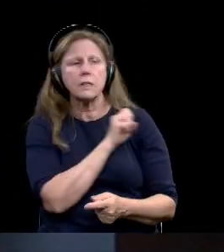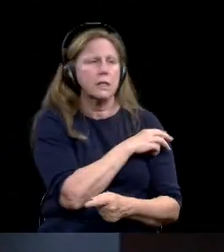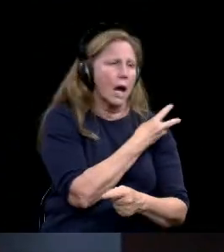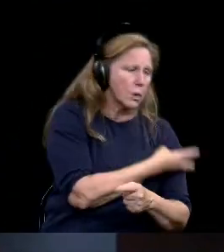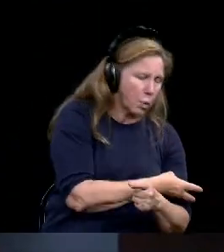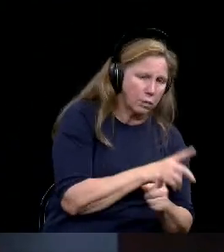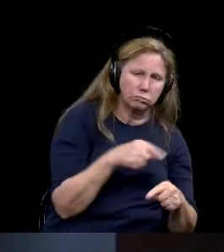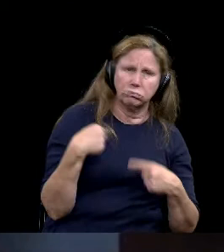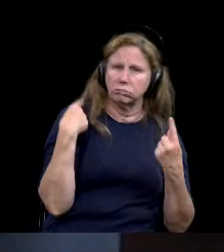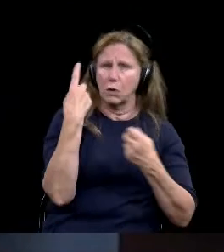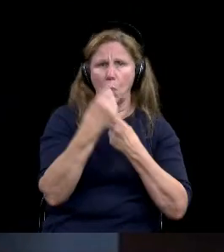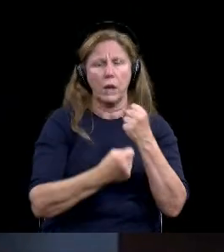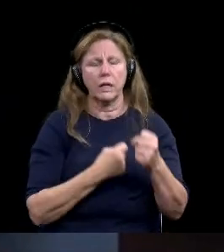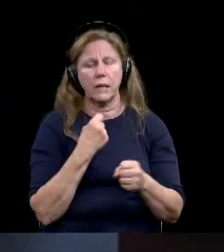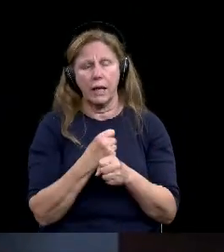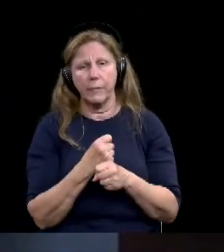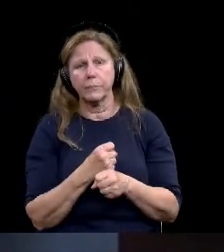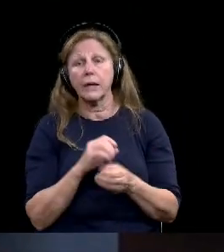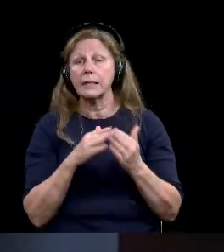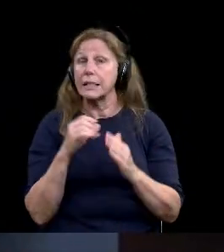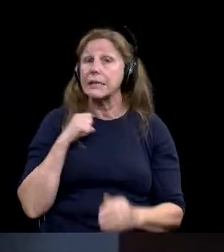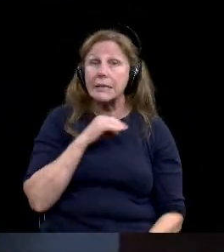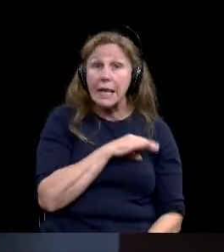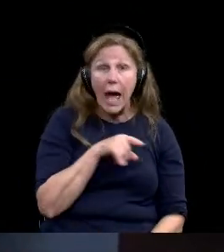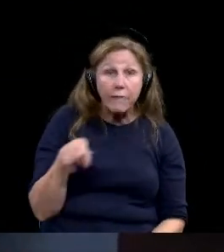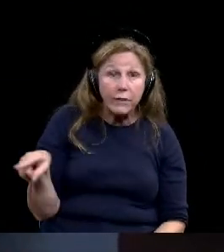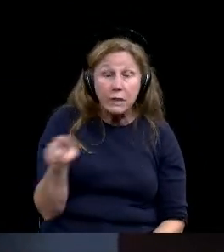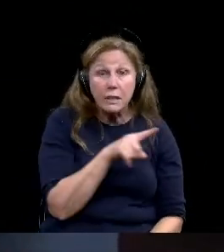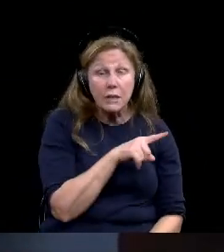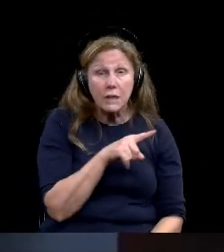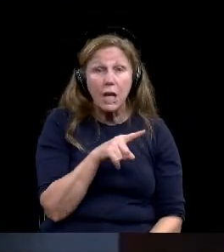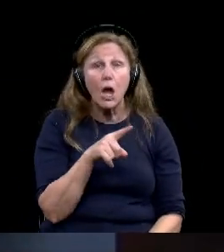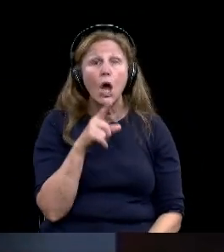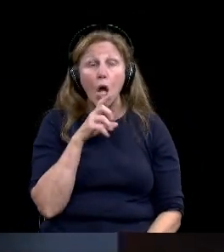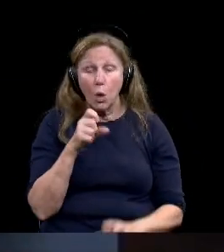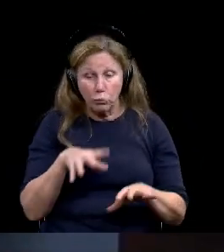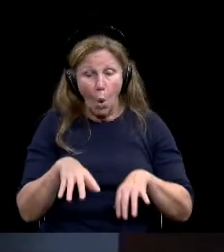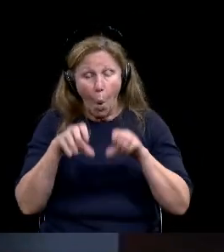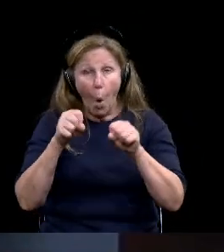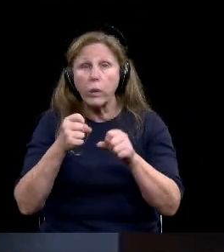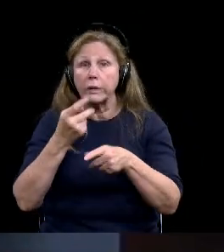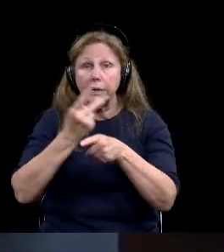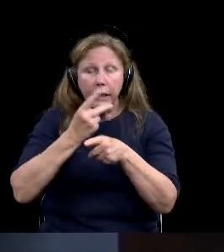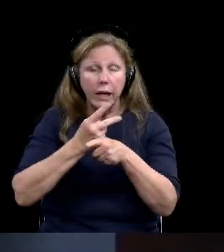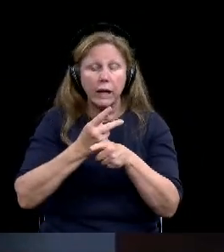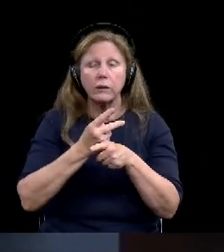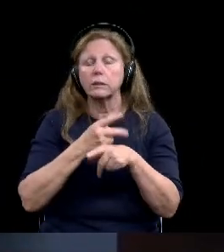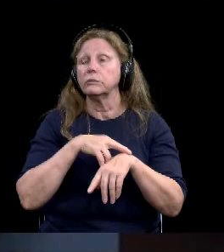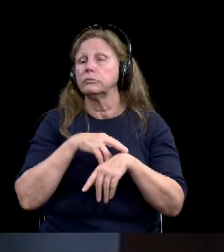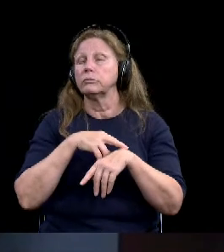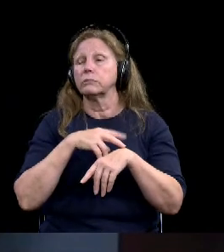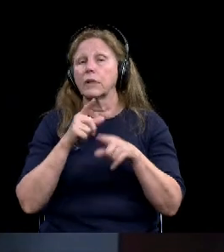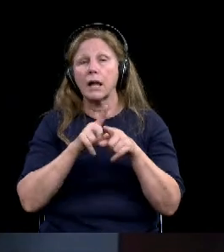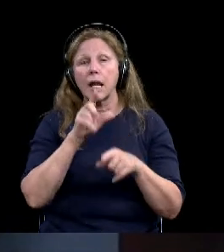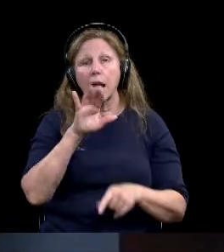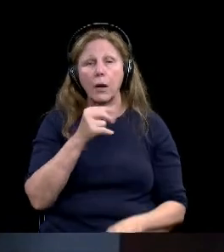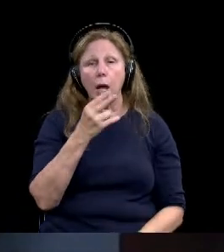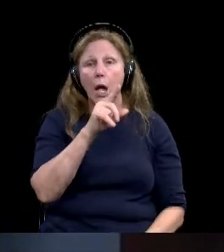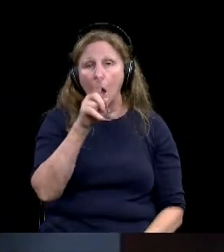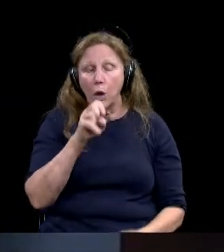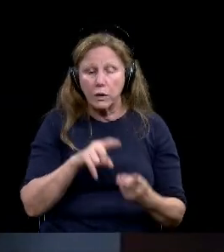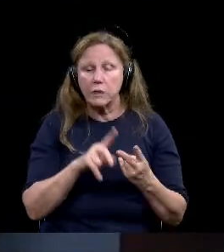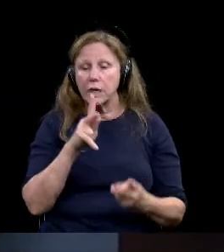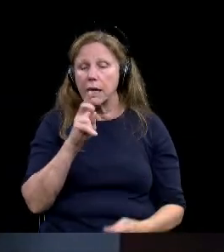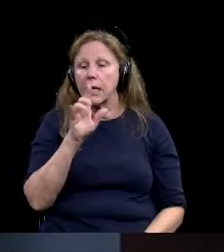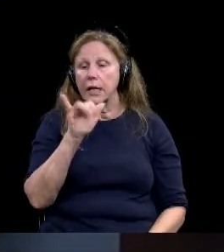including Larry Holsey and Kelly Crane, and of course, former Mayor Deaver, who began these press conferences over a year ago. During